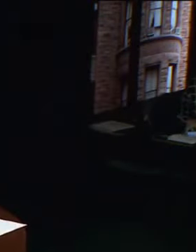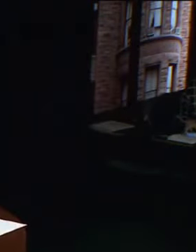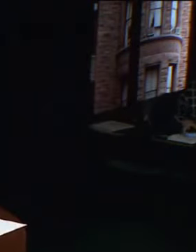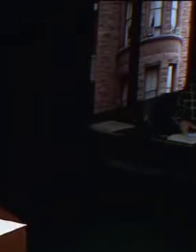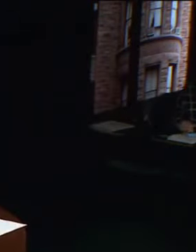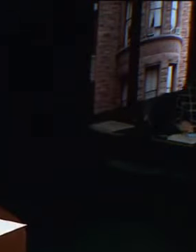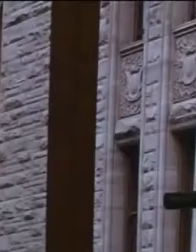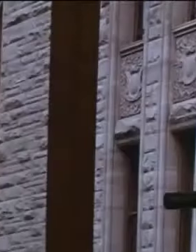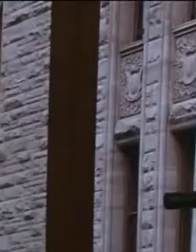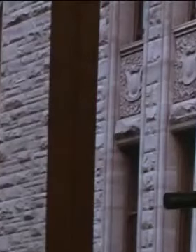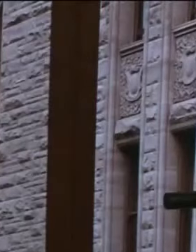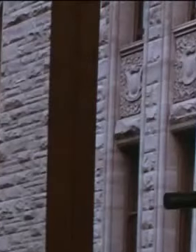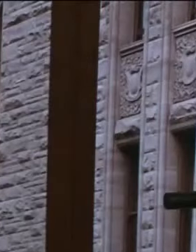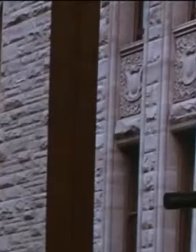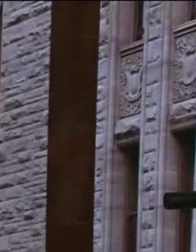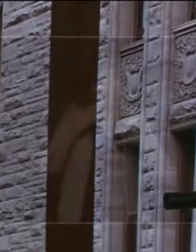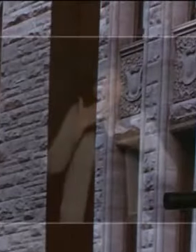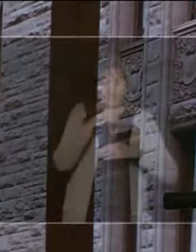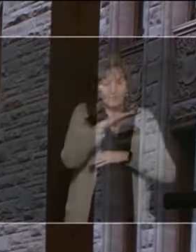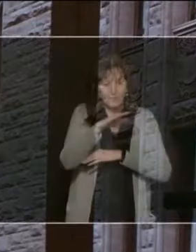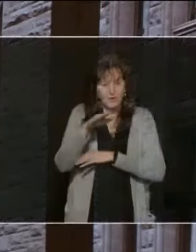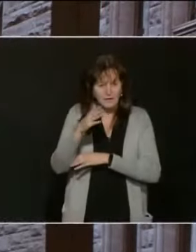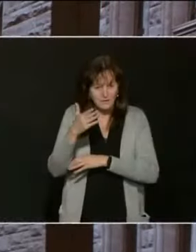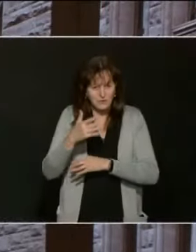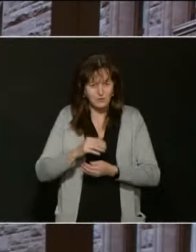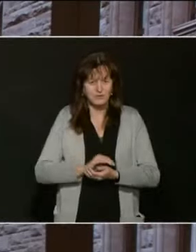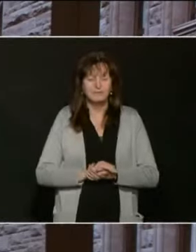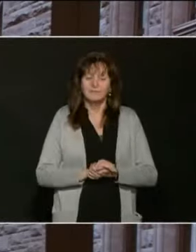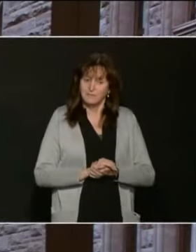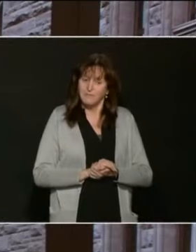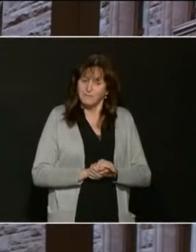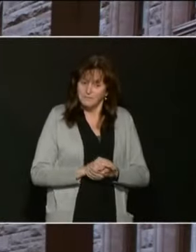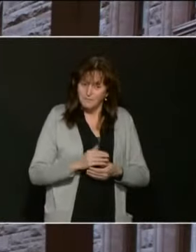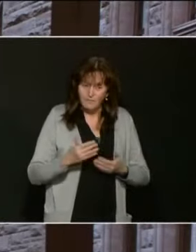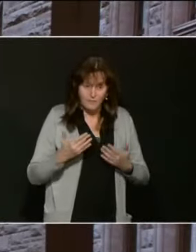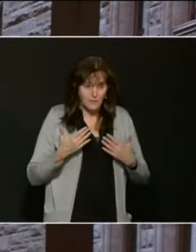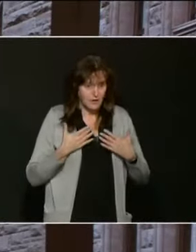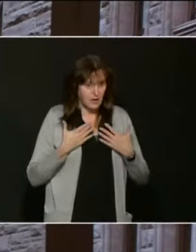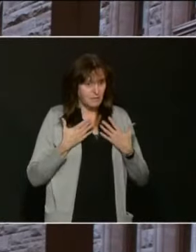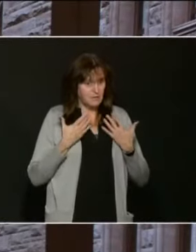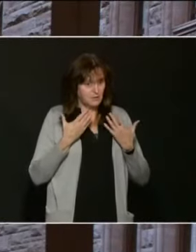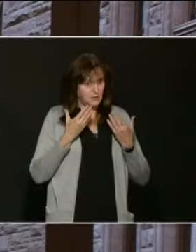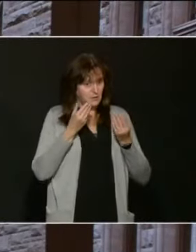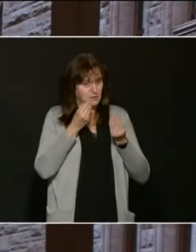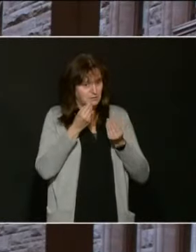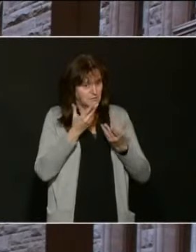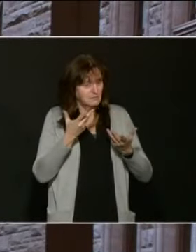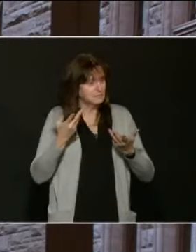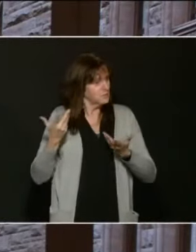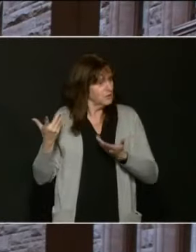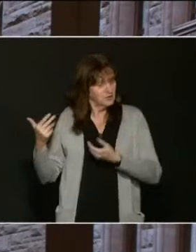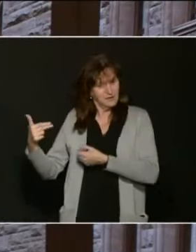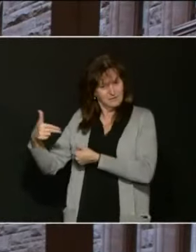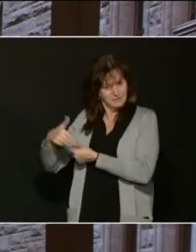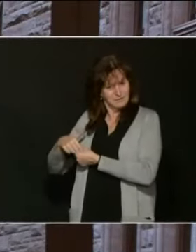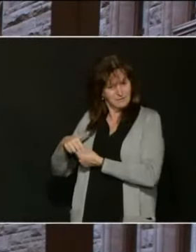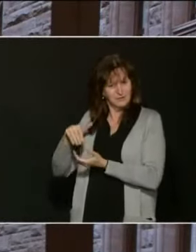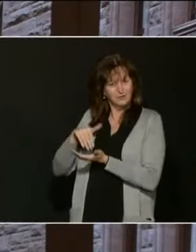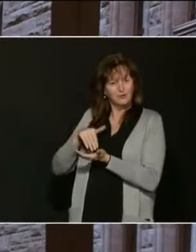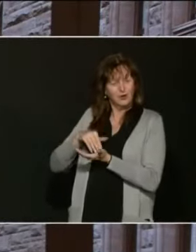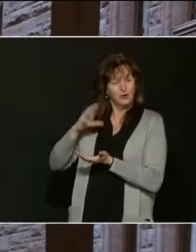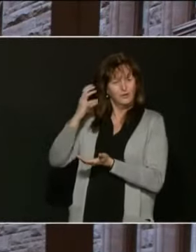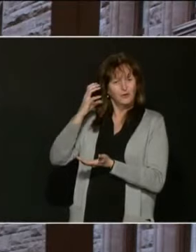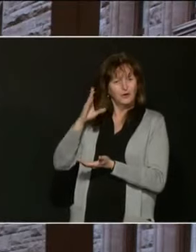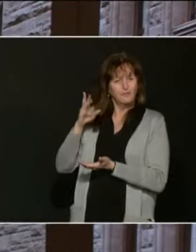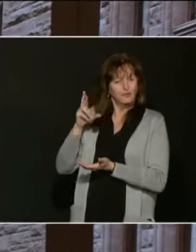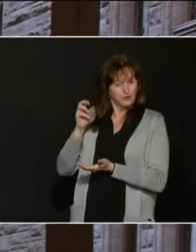Yes, good afternoon. I'm pleased, as we promised, we're joined today by Dr. Brown, who will provide us with an update on our